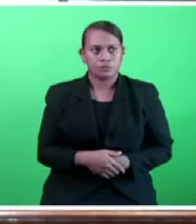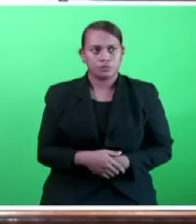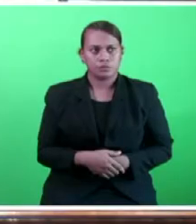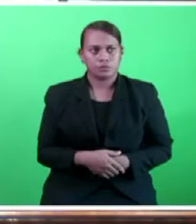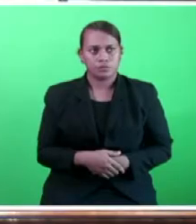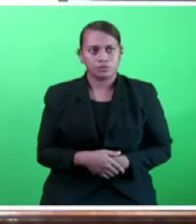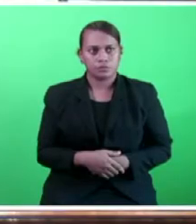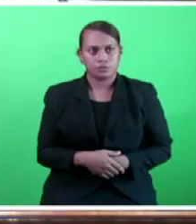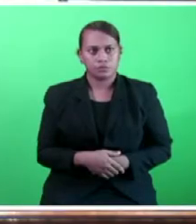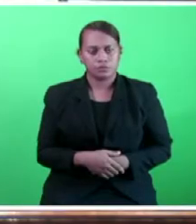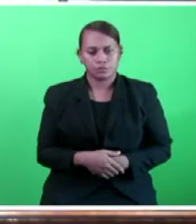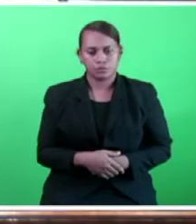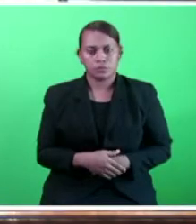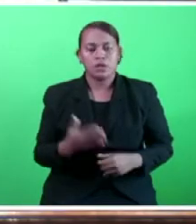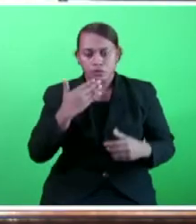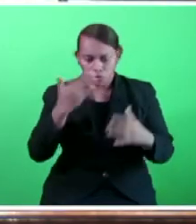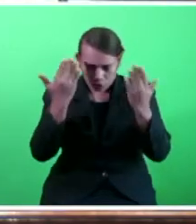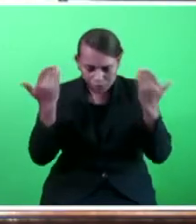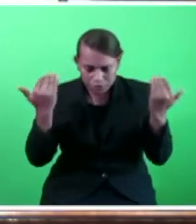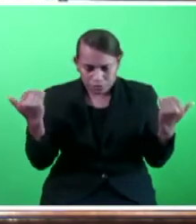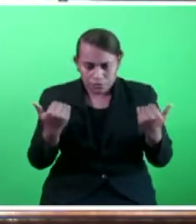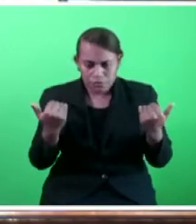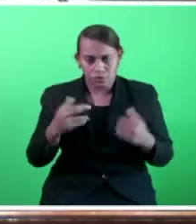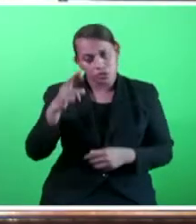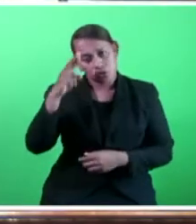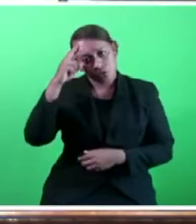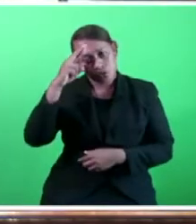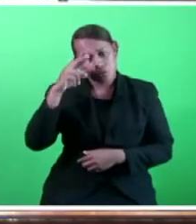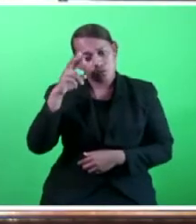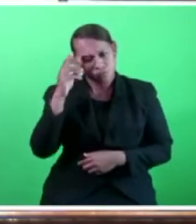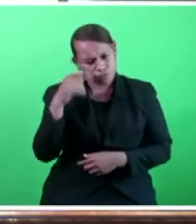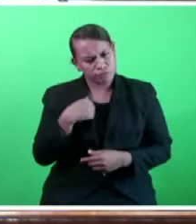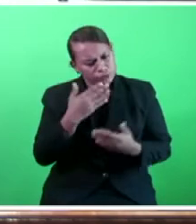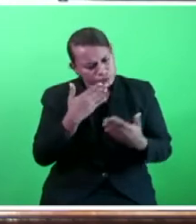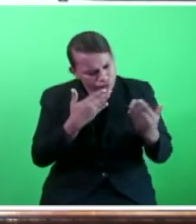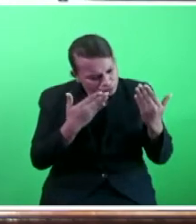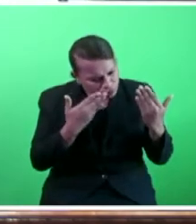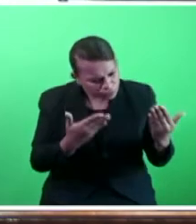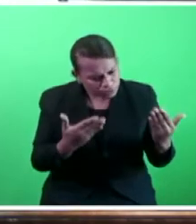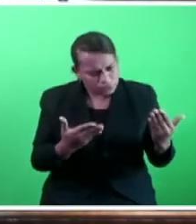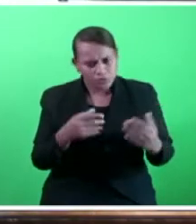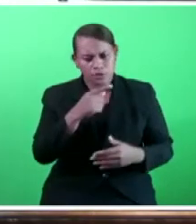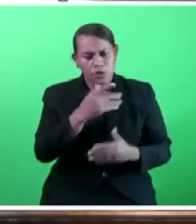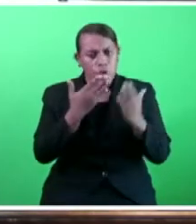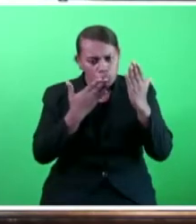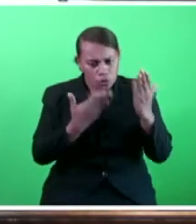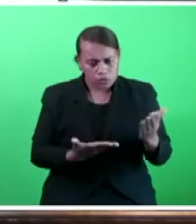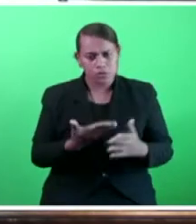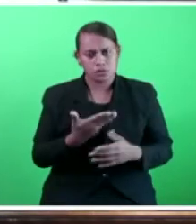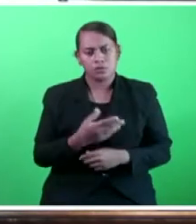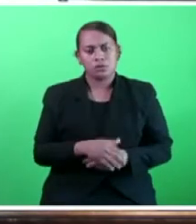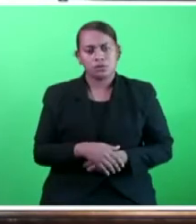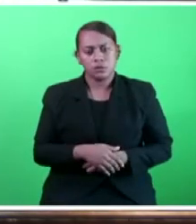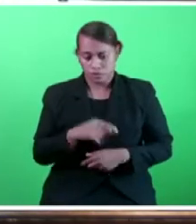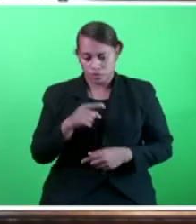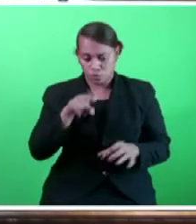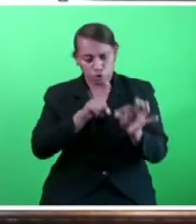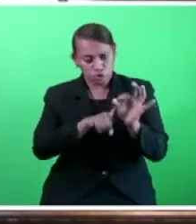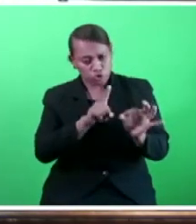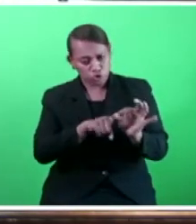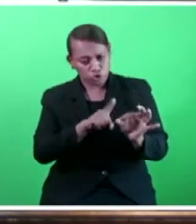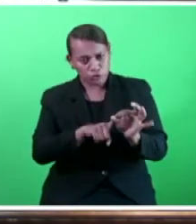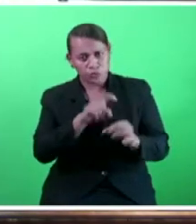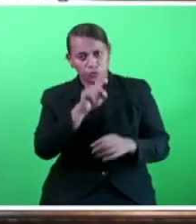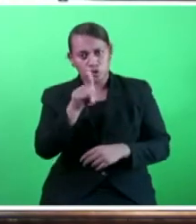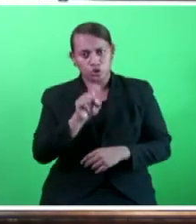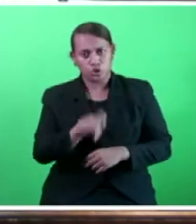Thank you, Mr. Speaker, sir. Mr. Speaker, sir, I'd like to thank the Honourable Kappa for this question. Mr. Speaker,